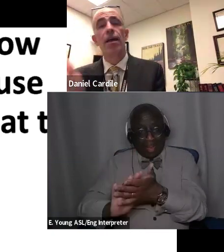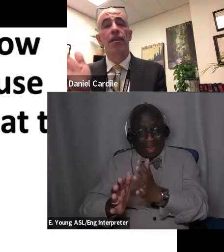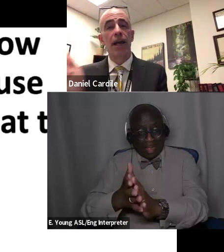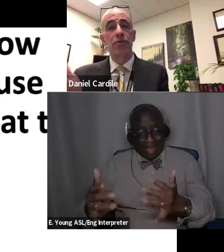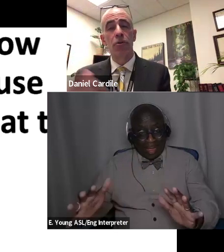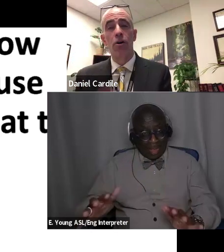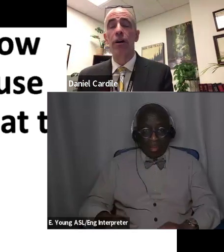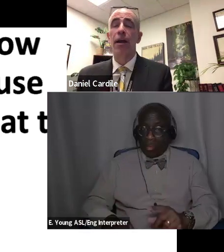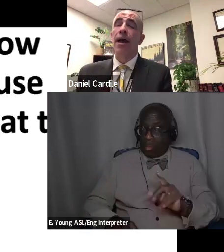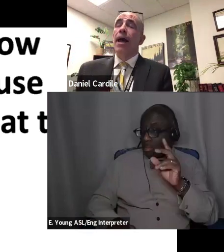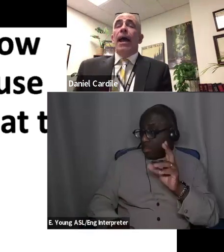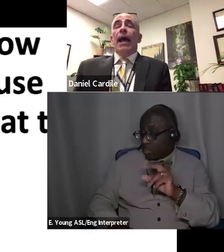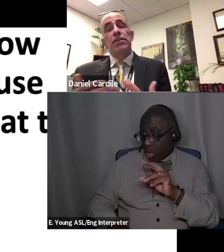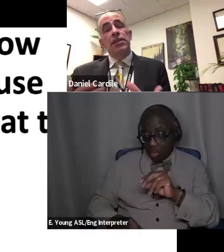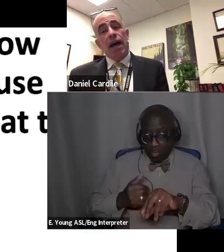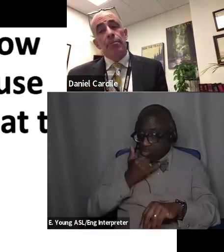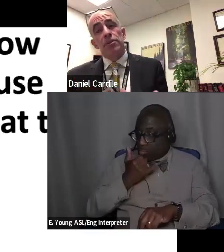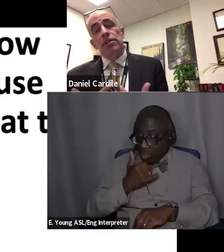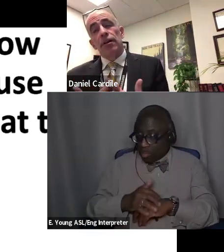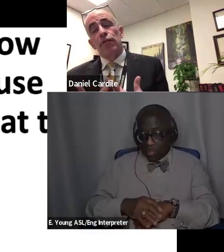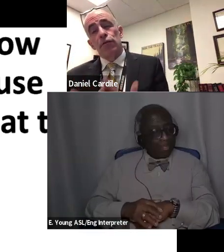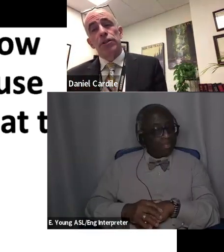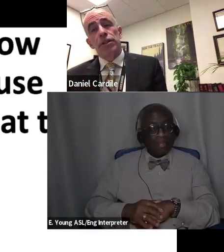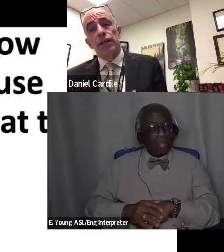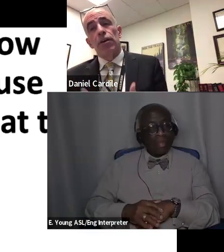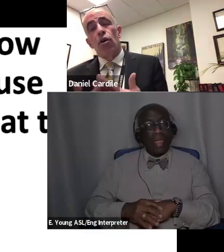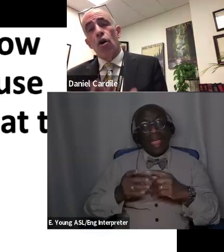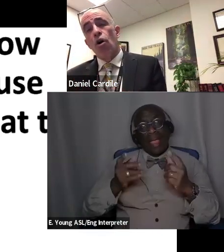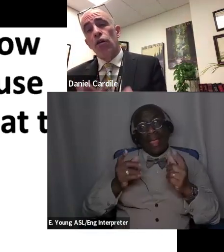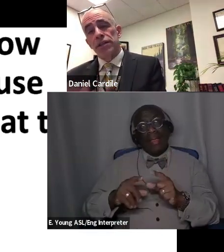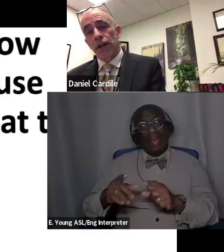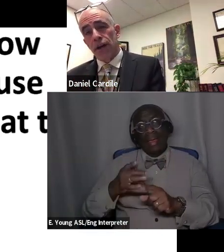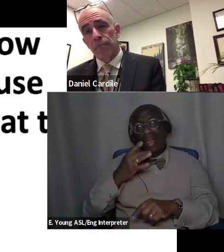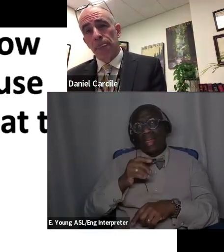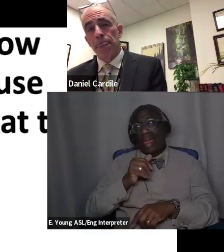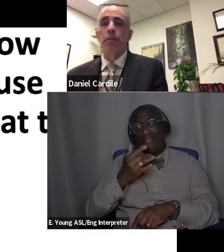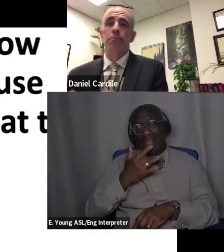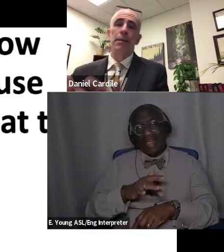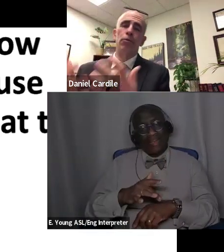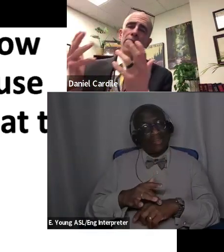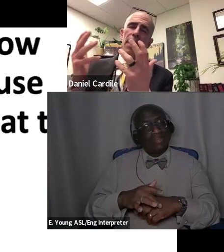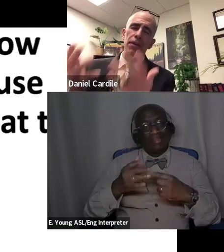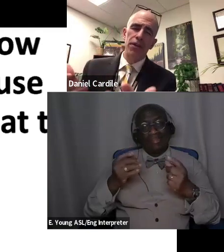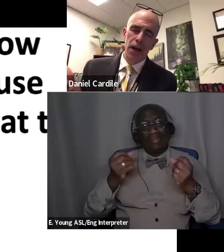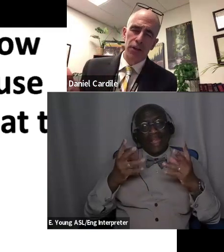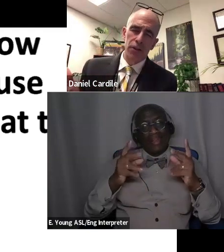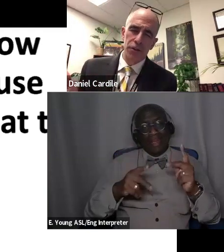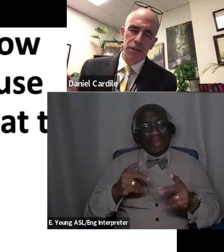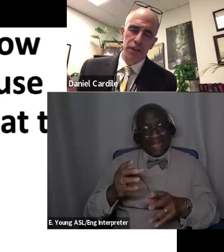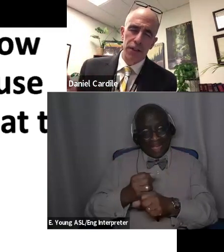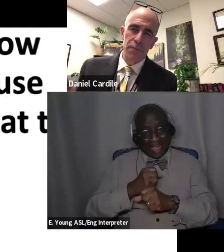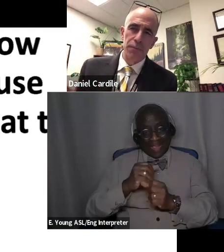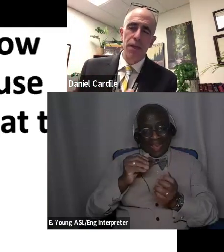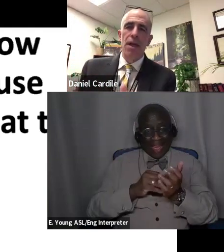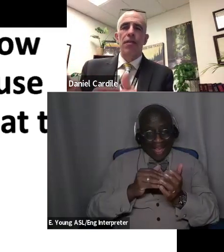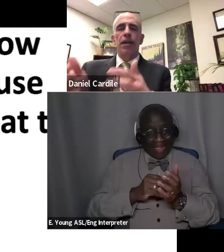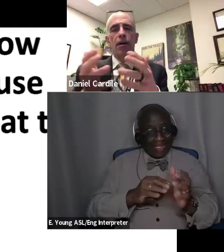False. That's wrong. And this happens, unfortunately, all the time. People get the doctor's